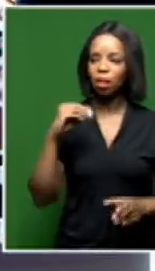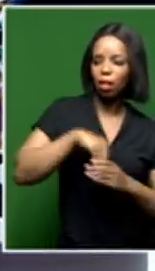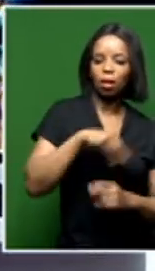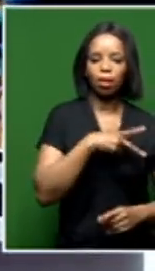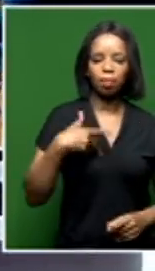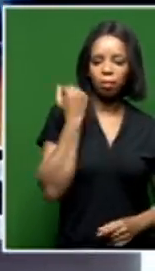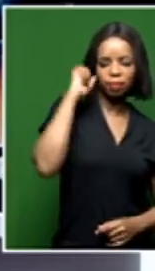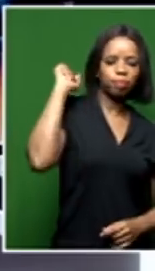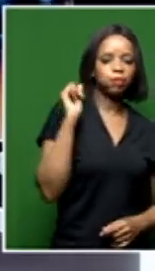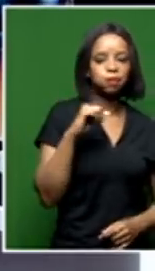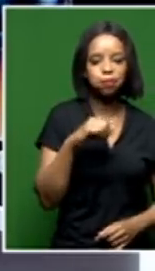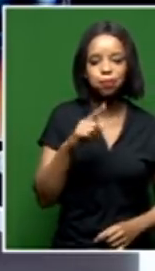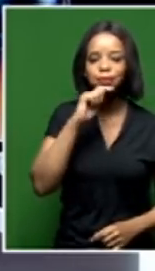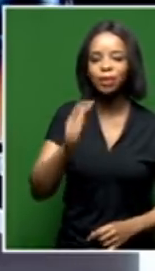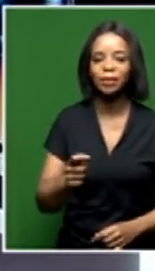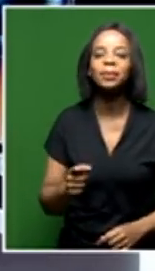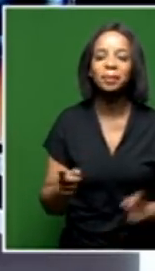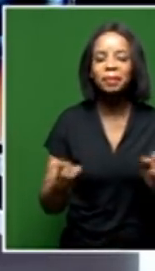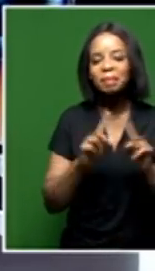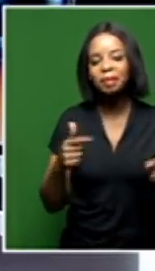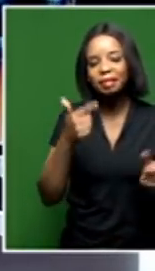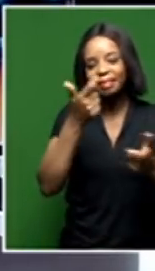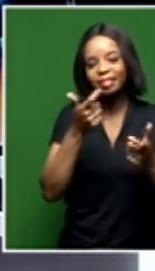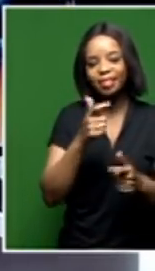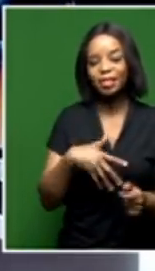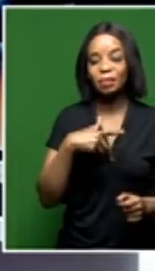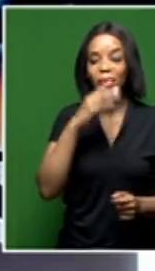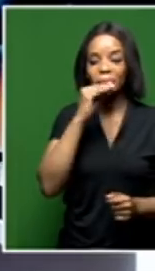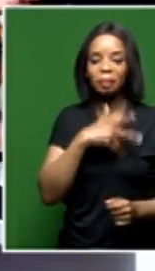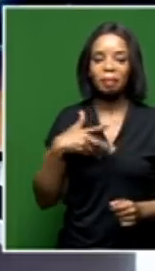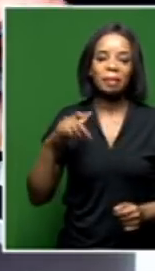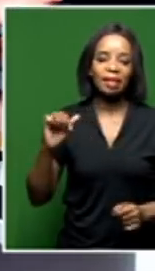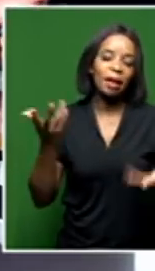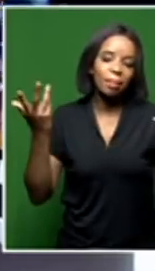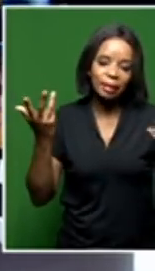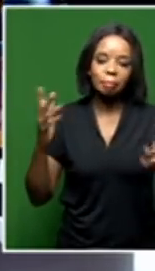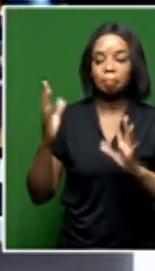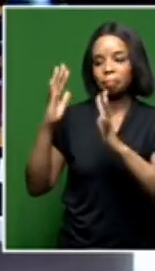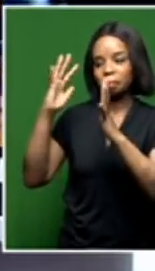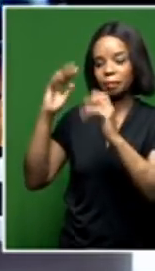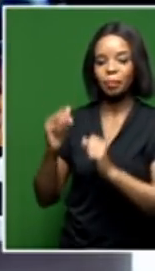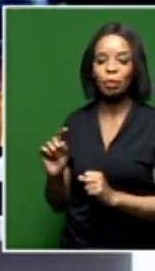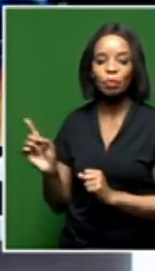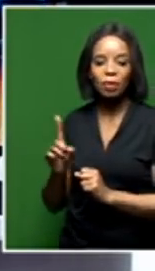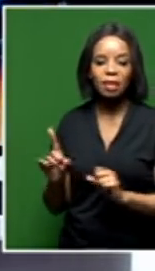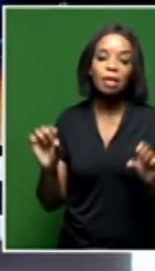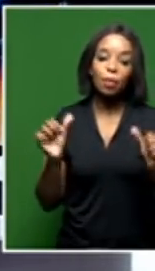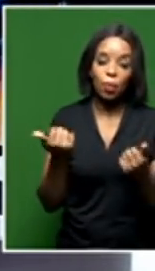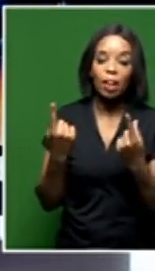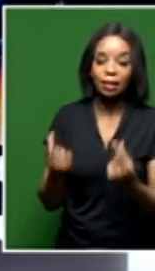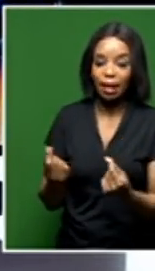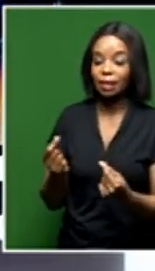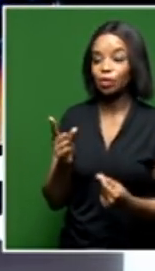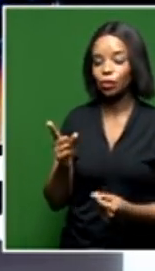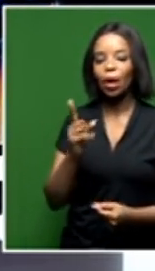away. But hey. Mom popped in and she popped straight out. But listen, this is amazing. Congratulations to all of you. Well done to those